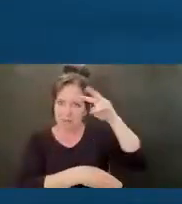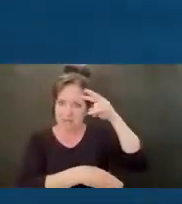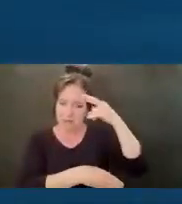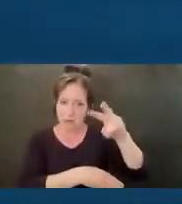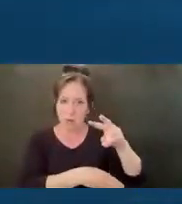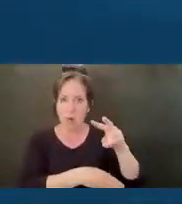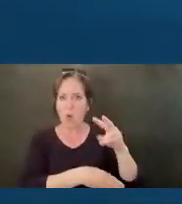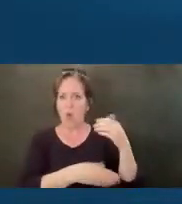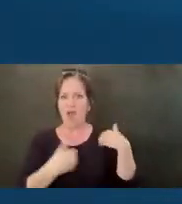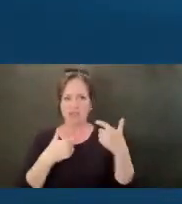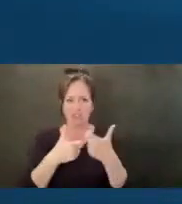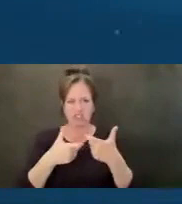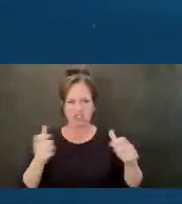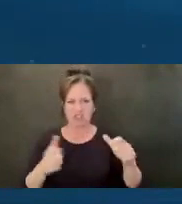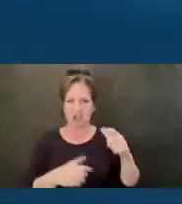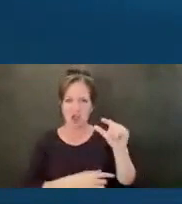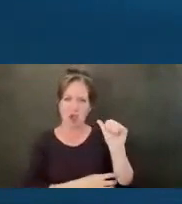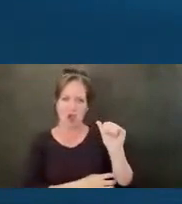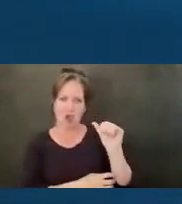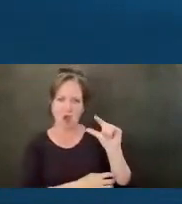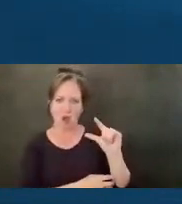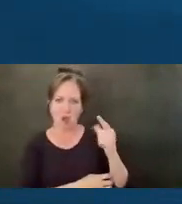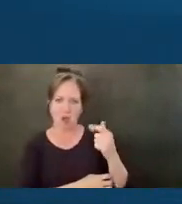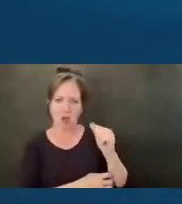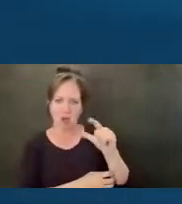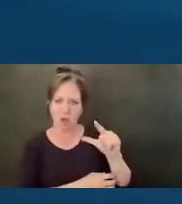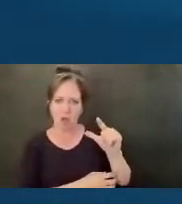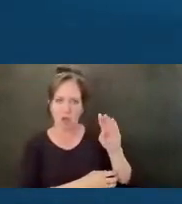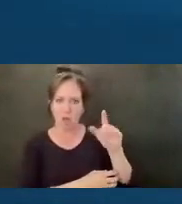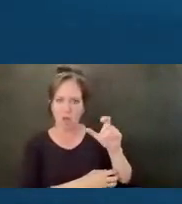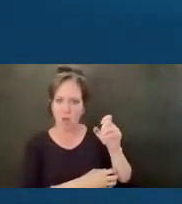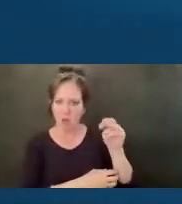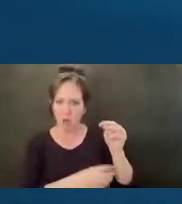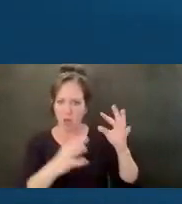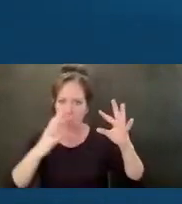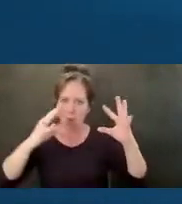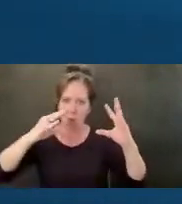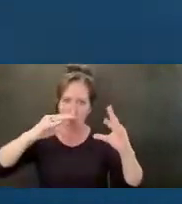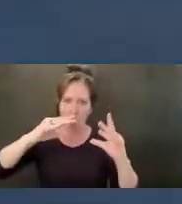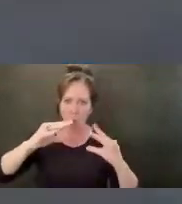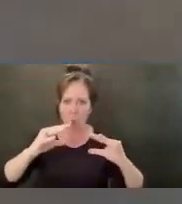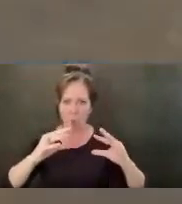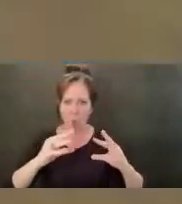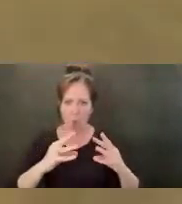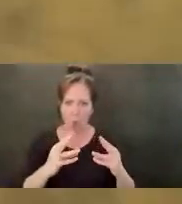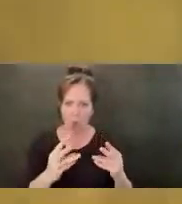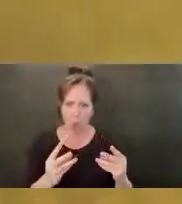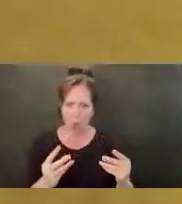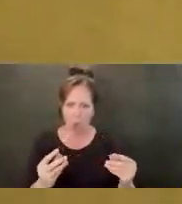algal blooms that then sink, decompose, and deplete the water of oxygen.